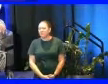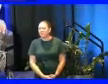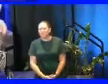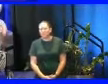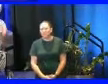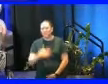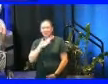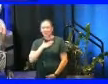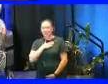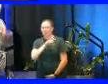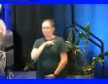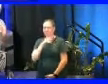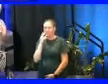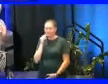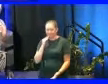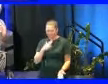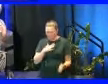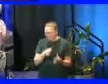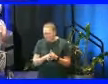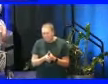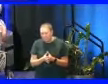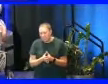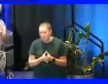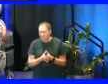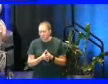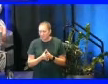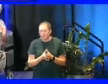as my experience, is